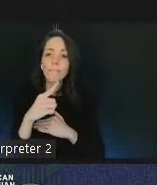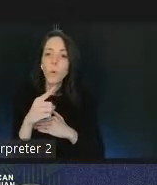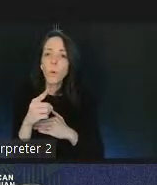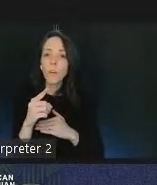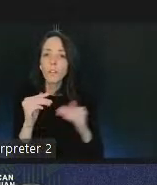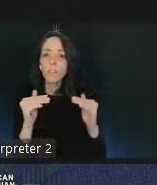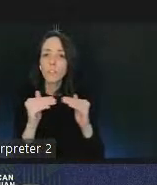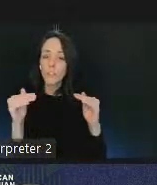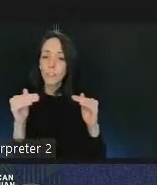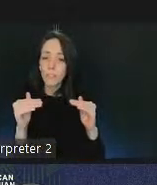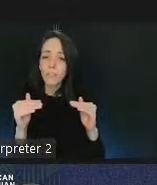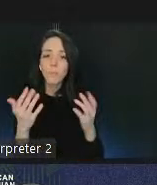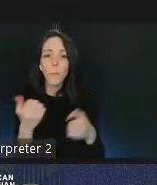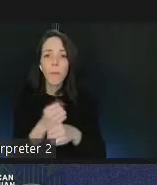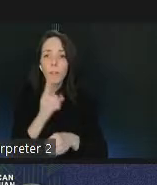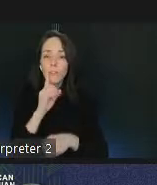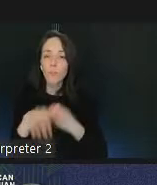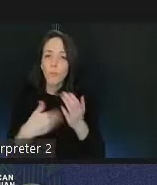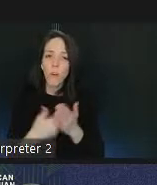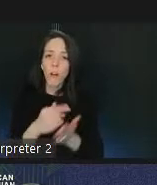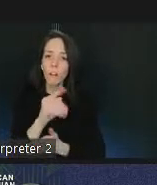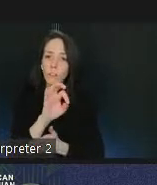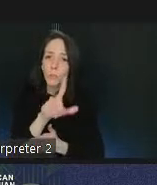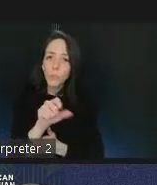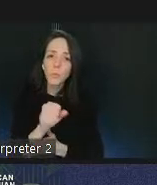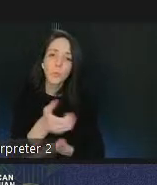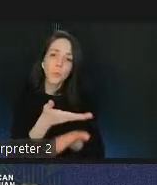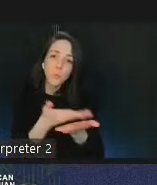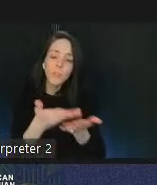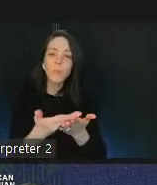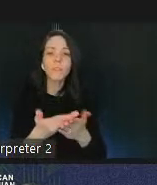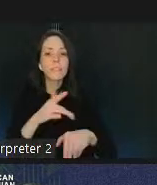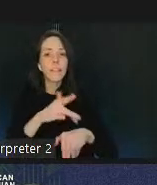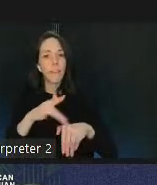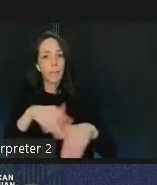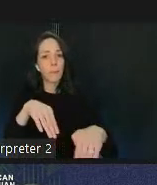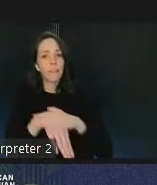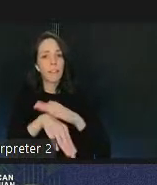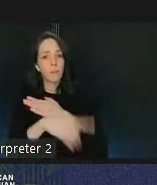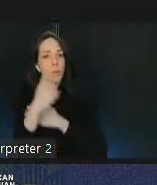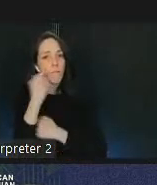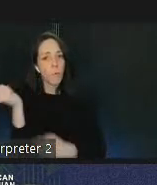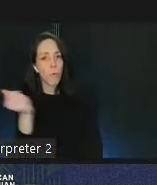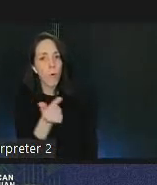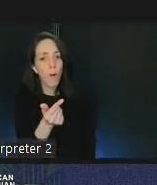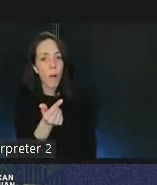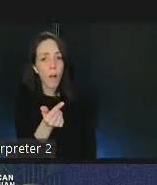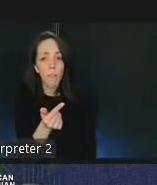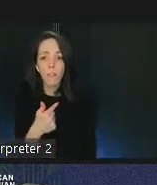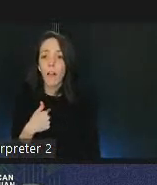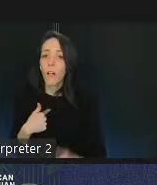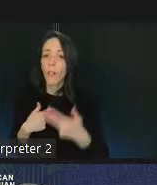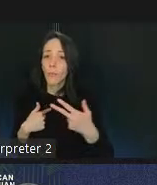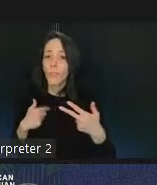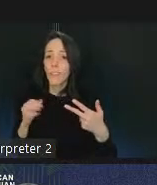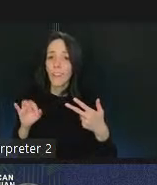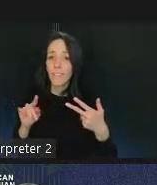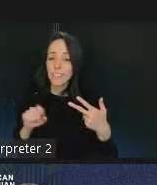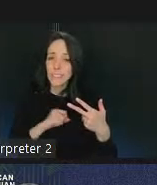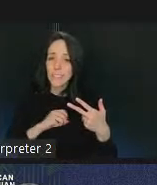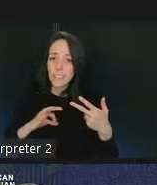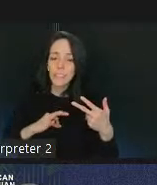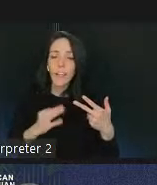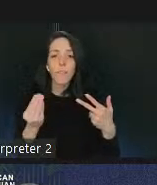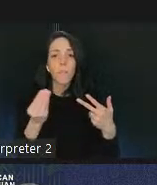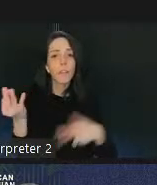and tools are available and accessible to everyone. They do this with just 3 FTE staffed Monday through Friday